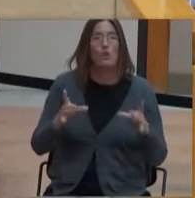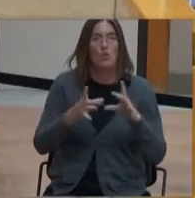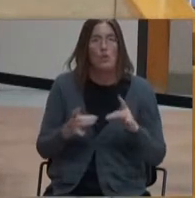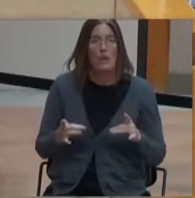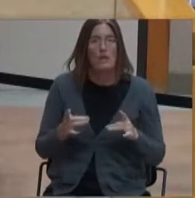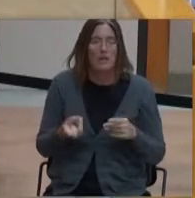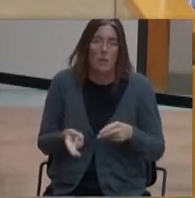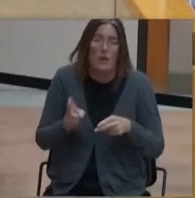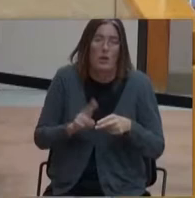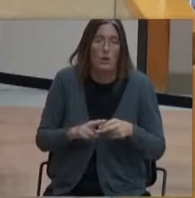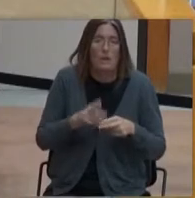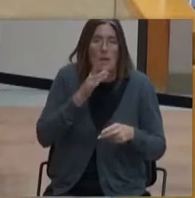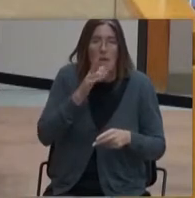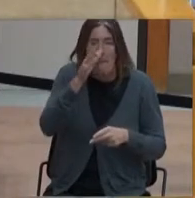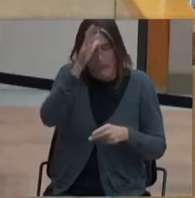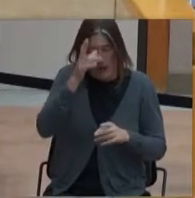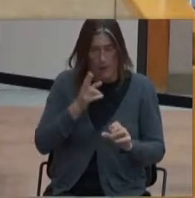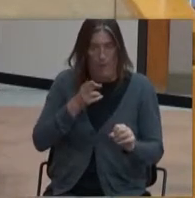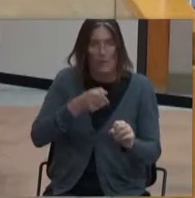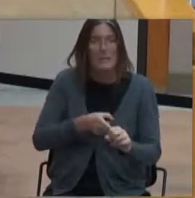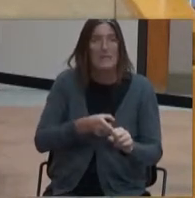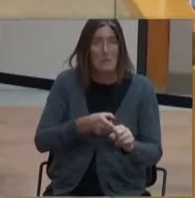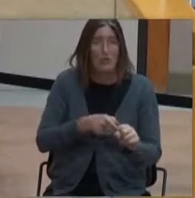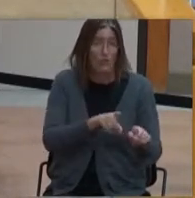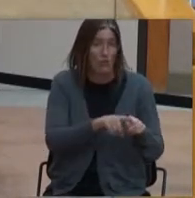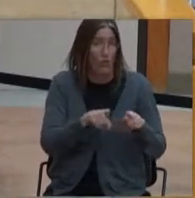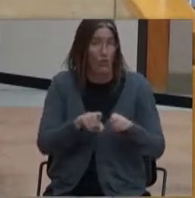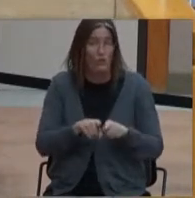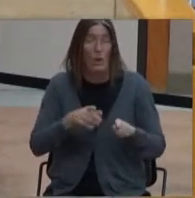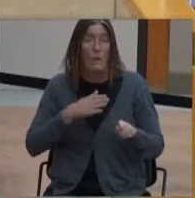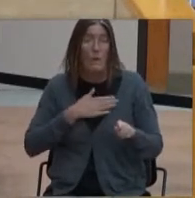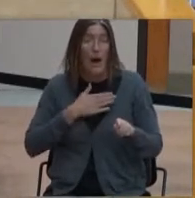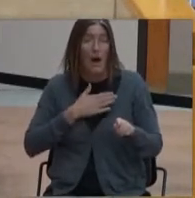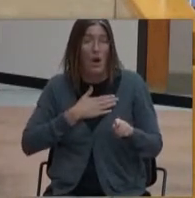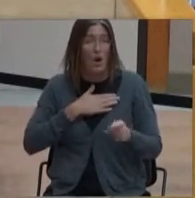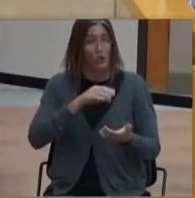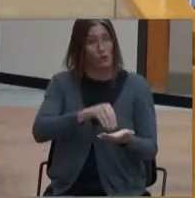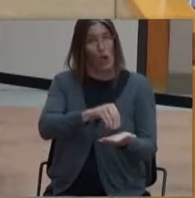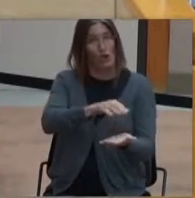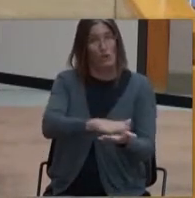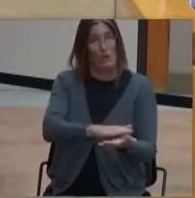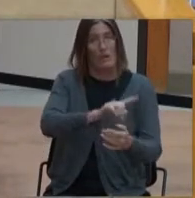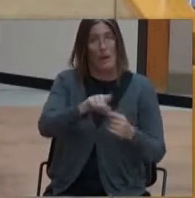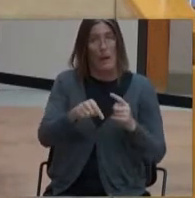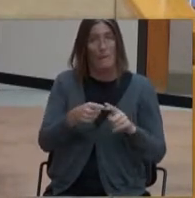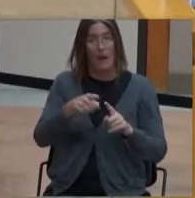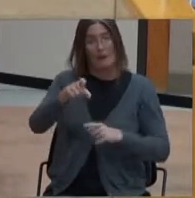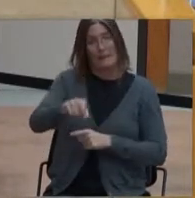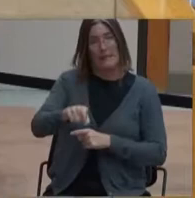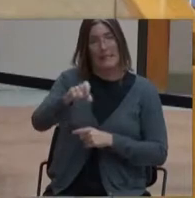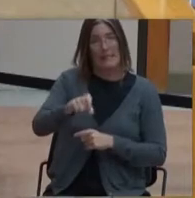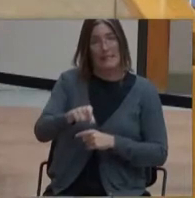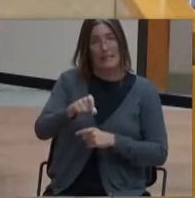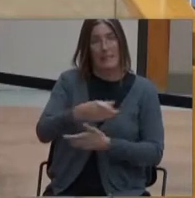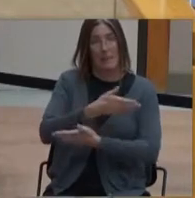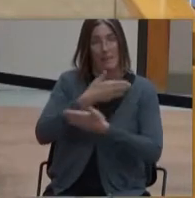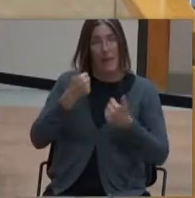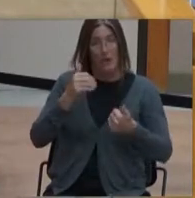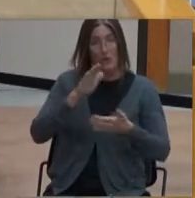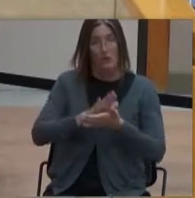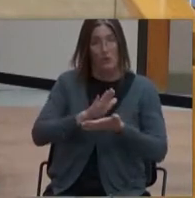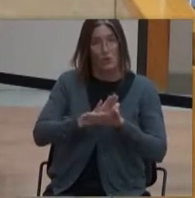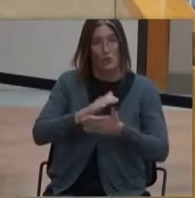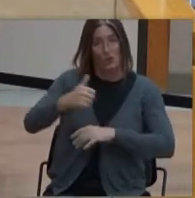parent participation at school events, as well as my own personal documentary about the need for a better school transportation